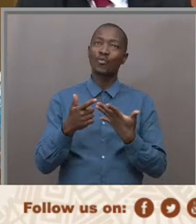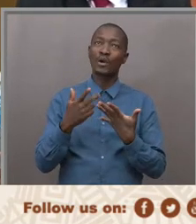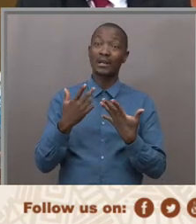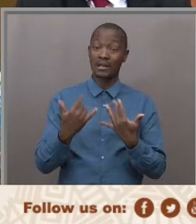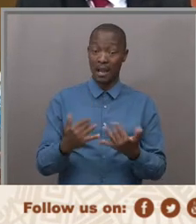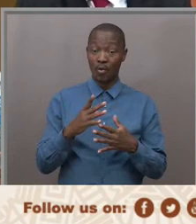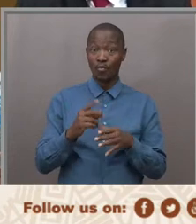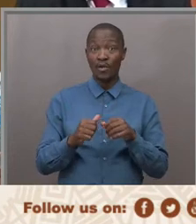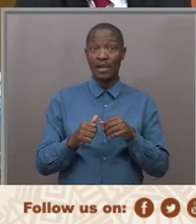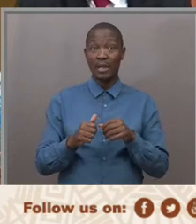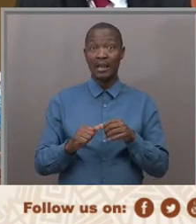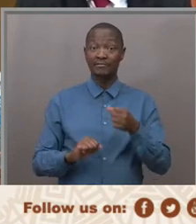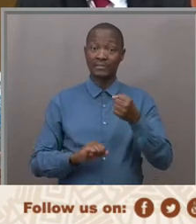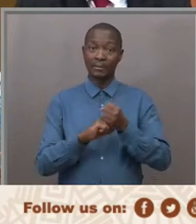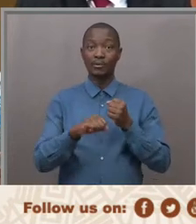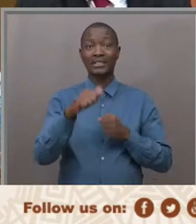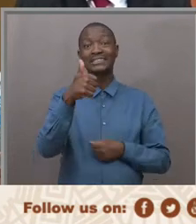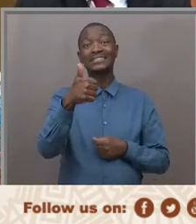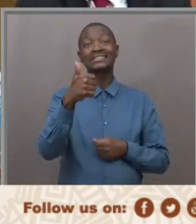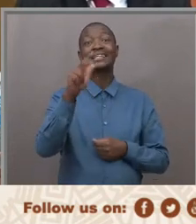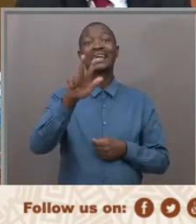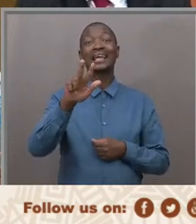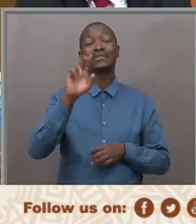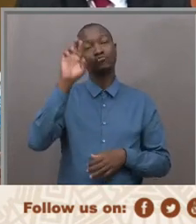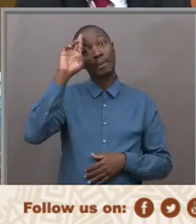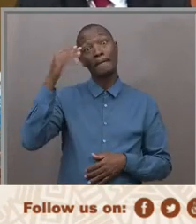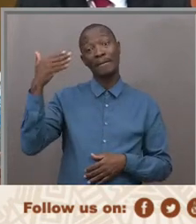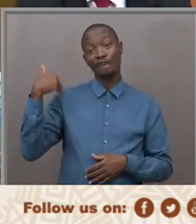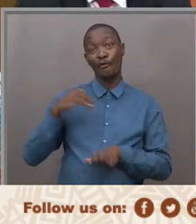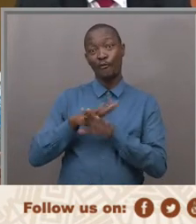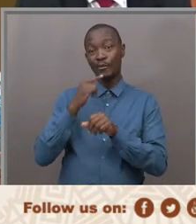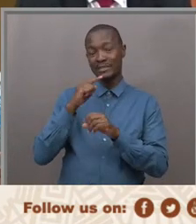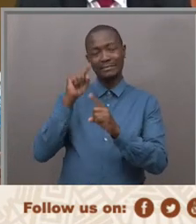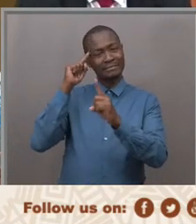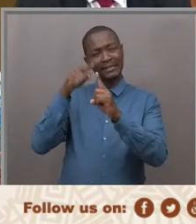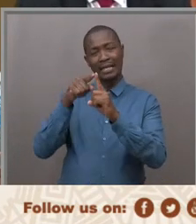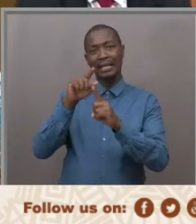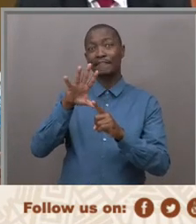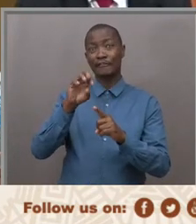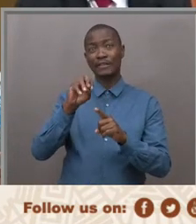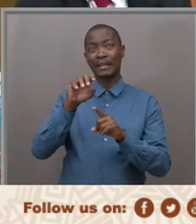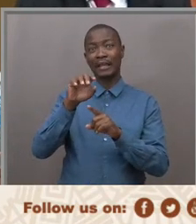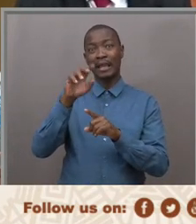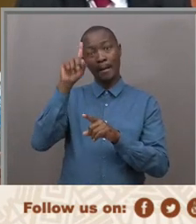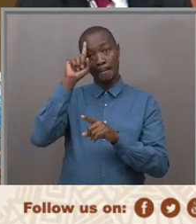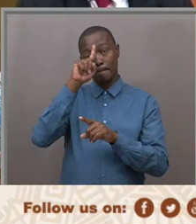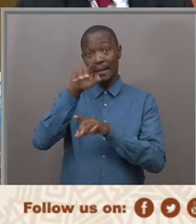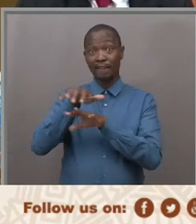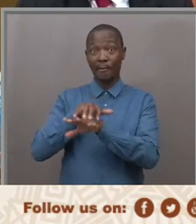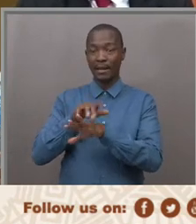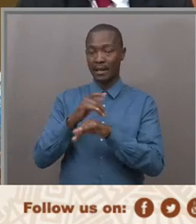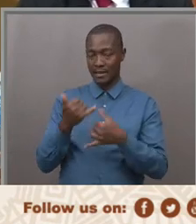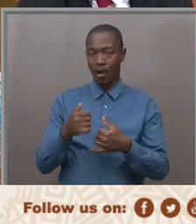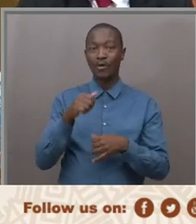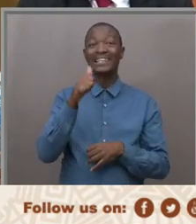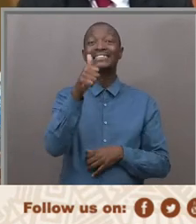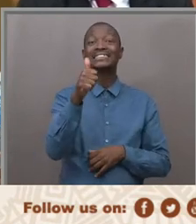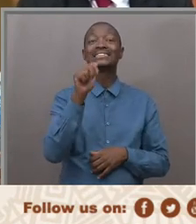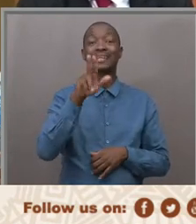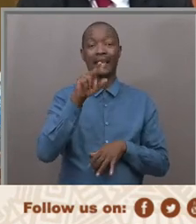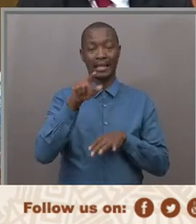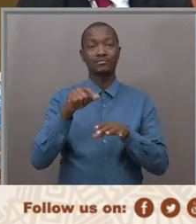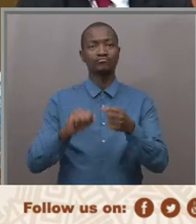We have exceeded the target we set for 50. We have supported 68 black farmers who are now linked